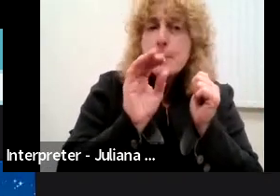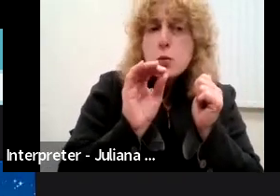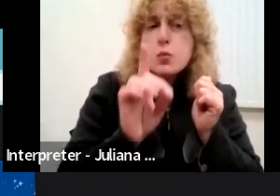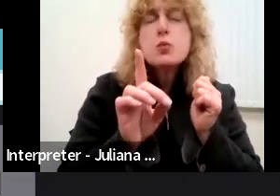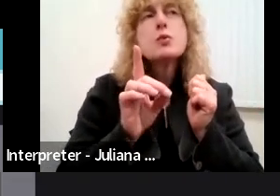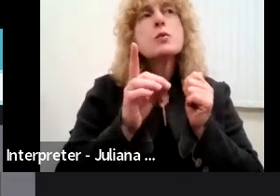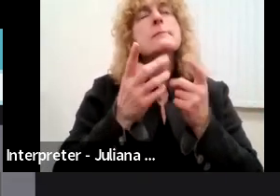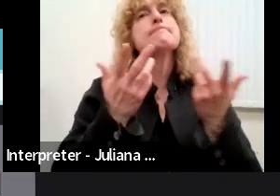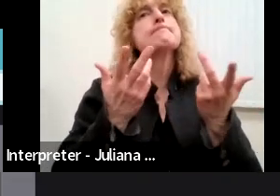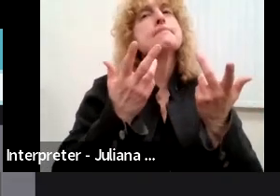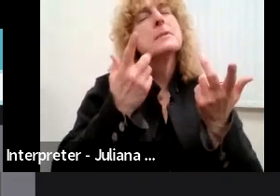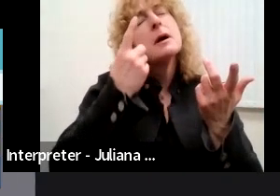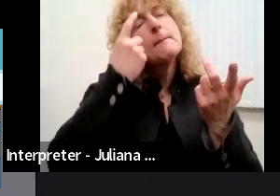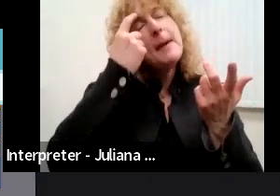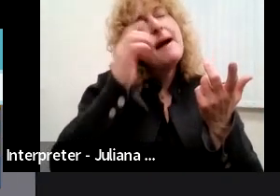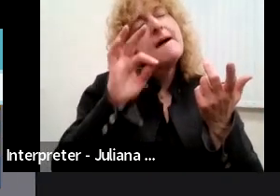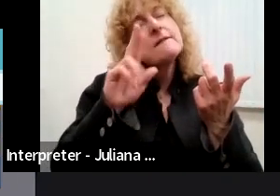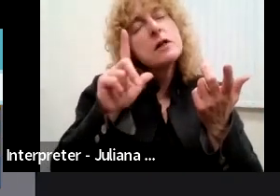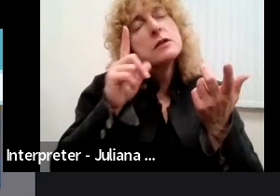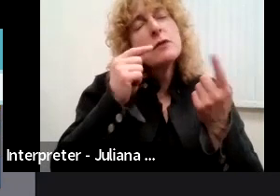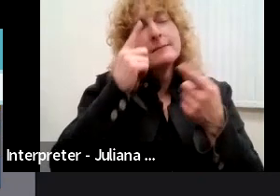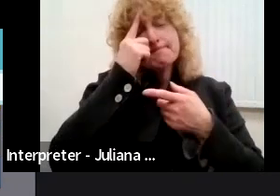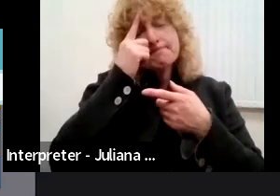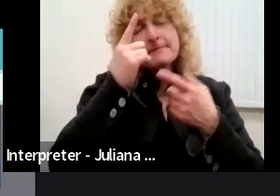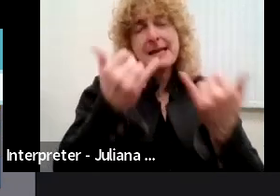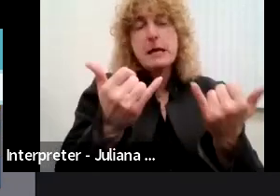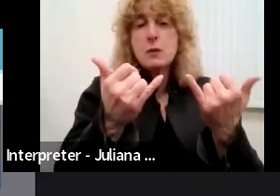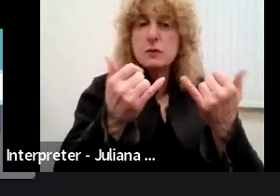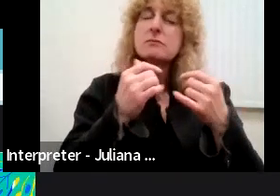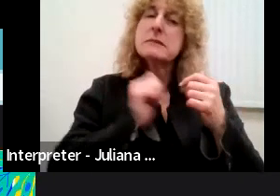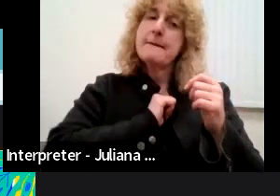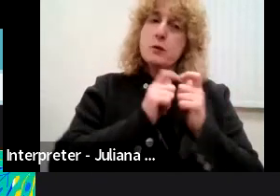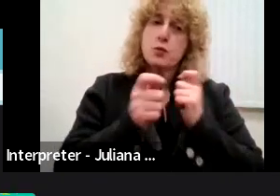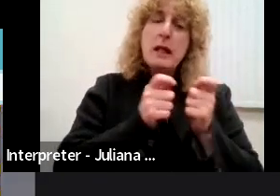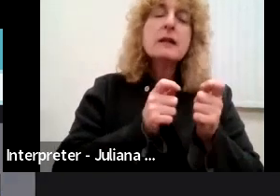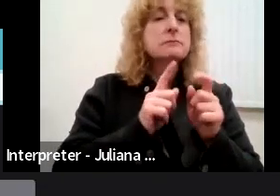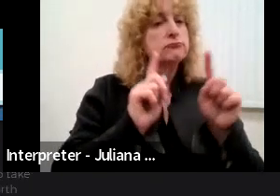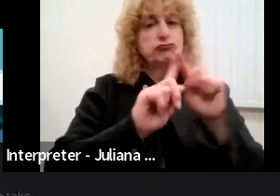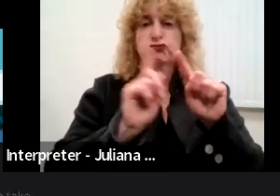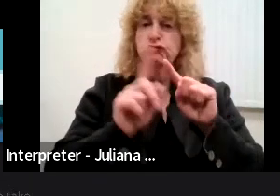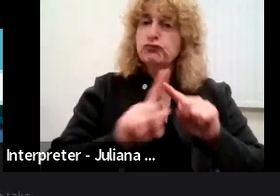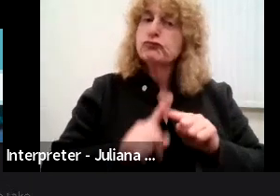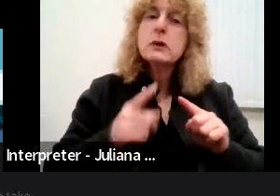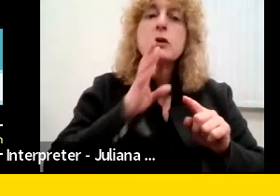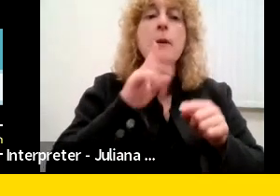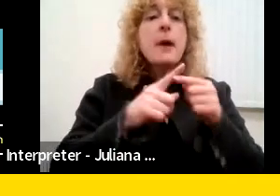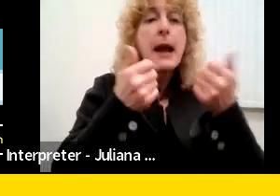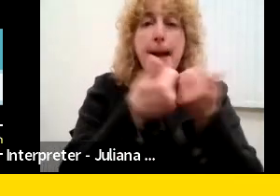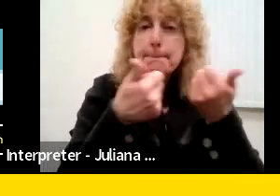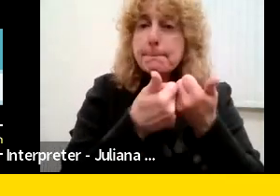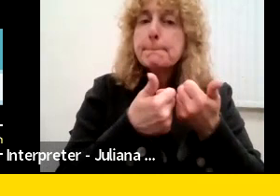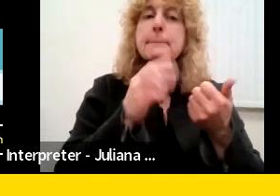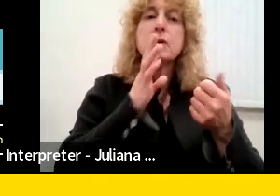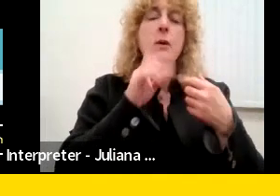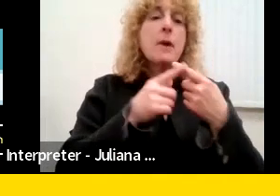and that self-regulation to in different ways. So we talked about gaming, helping,